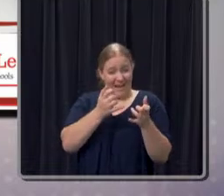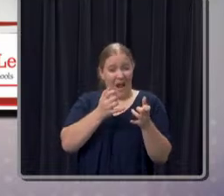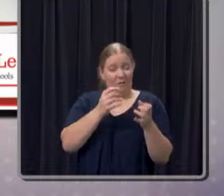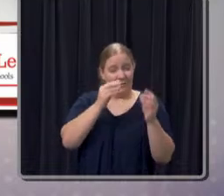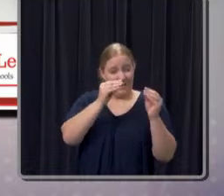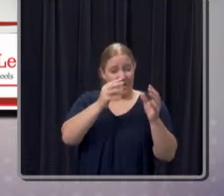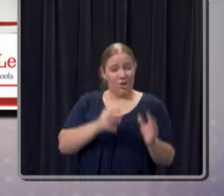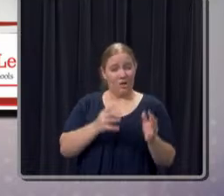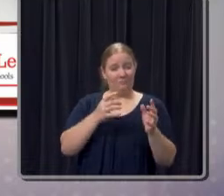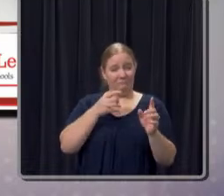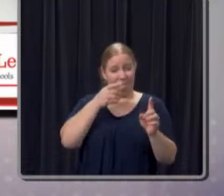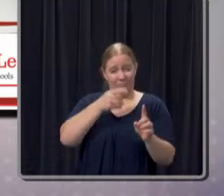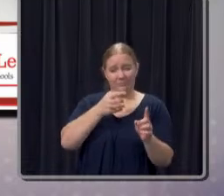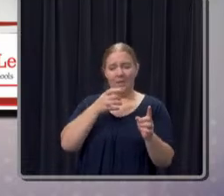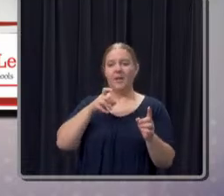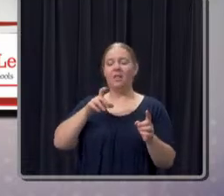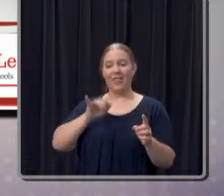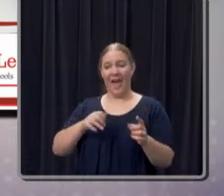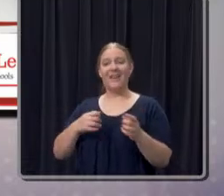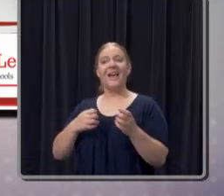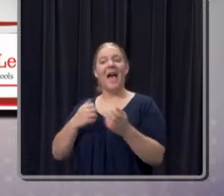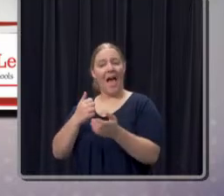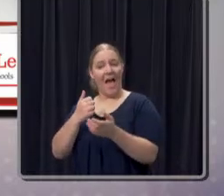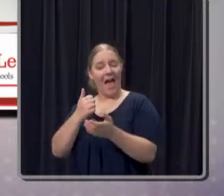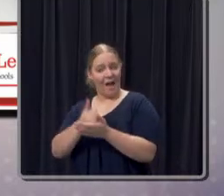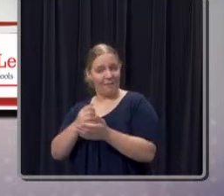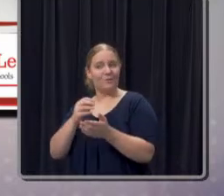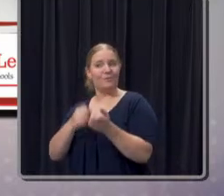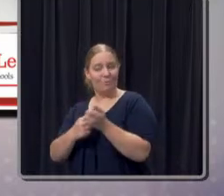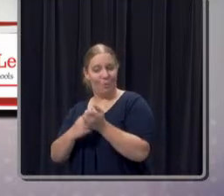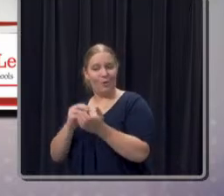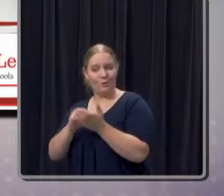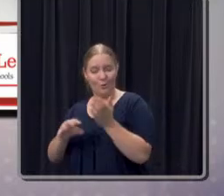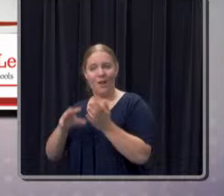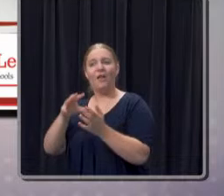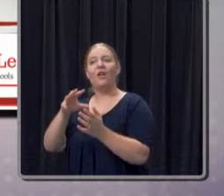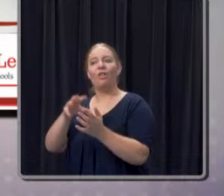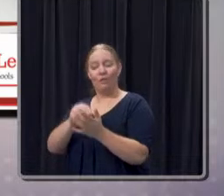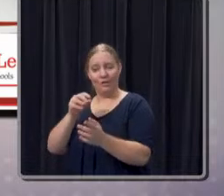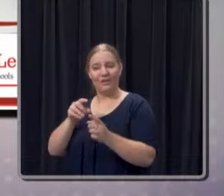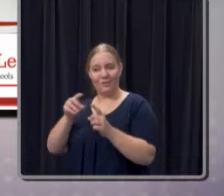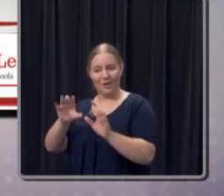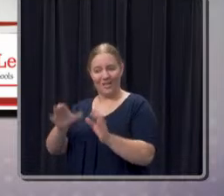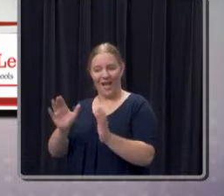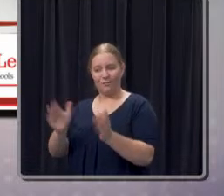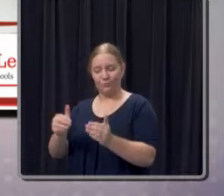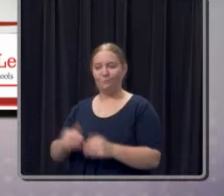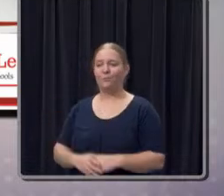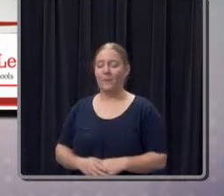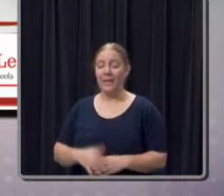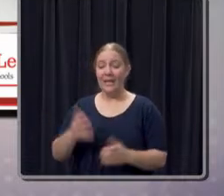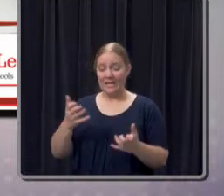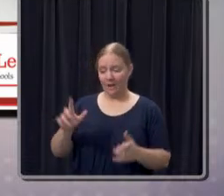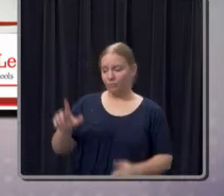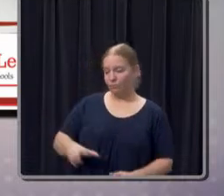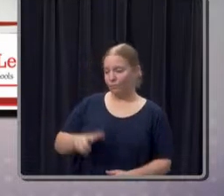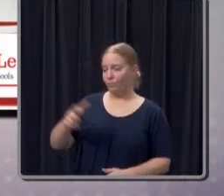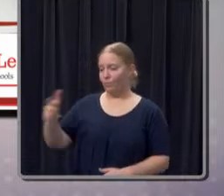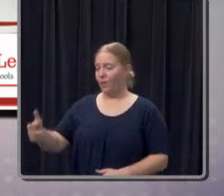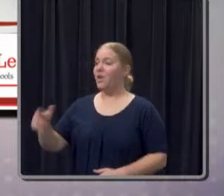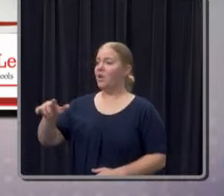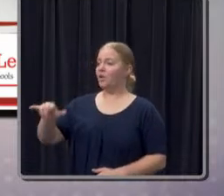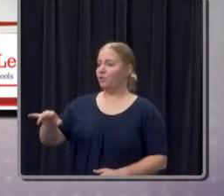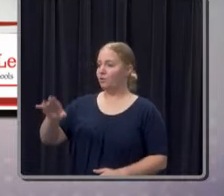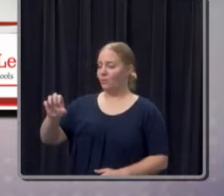And all of those really do help to support student learning in our classrooms. So I'm going to now turn it over to Dr. Julie